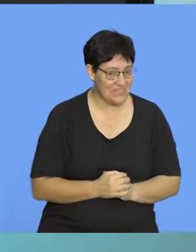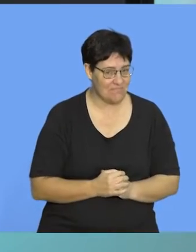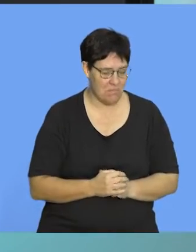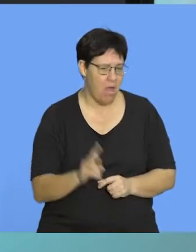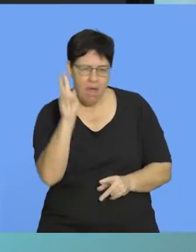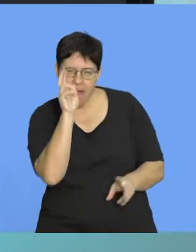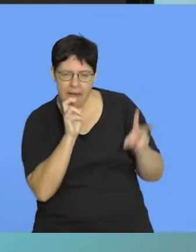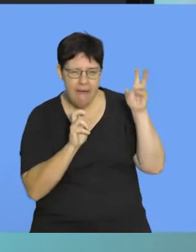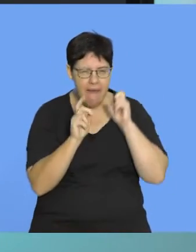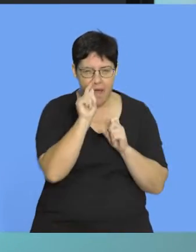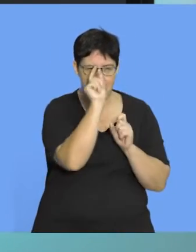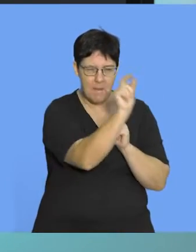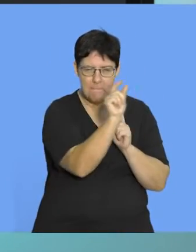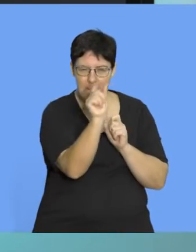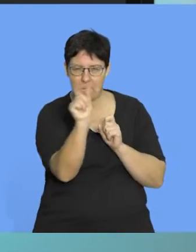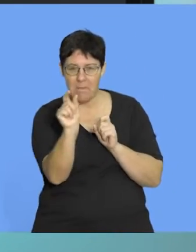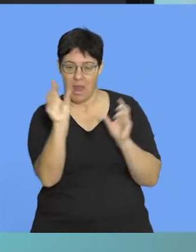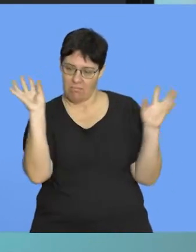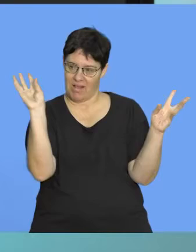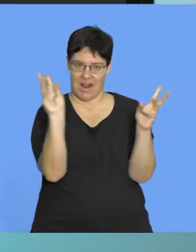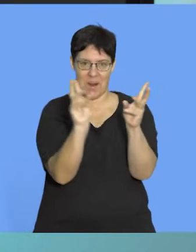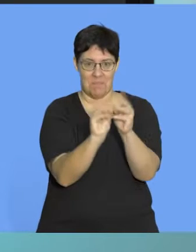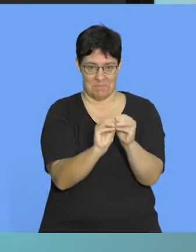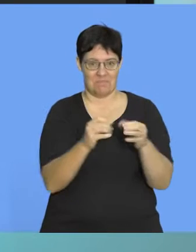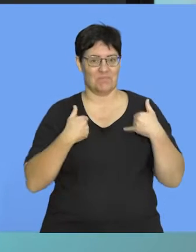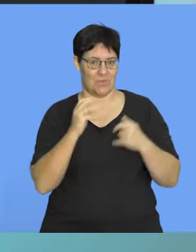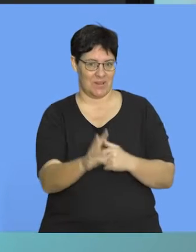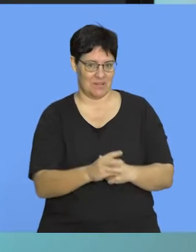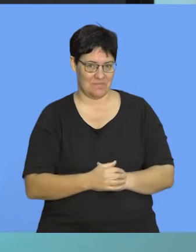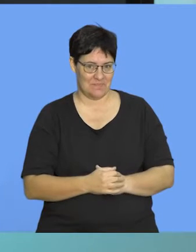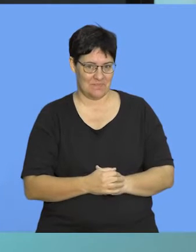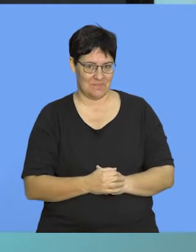it all together, and it's going to be lots of fun.